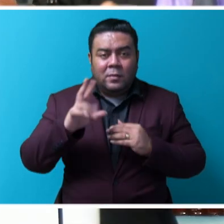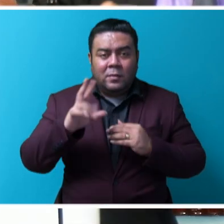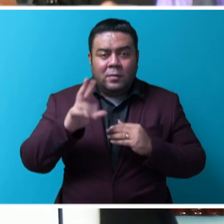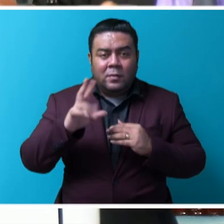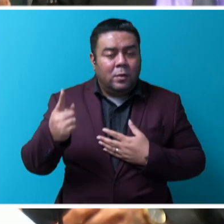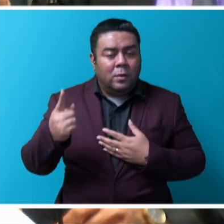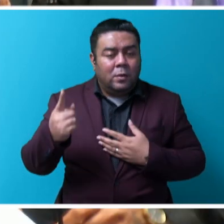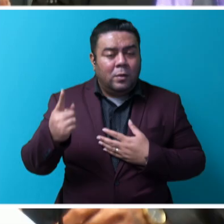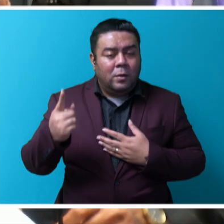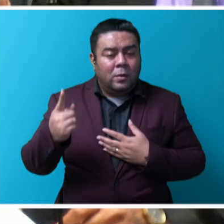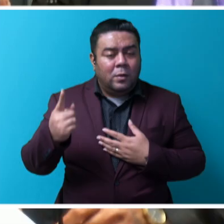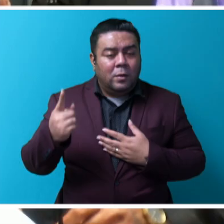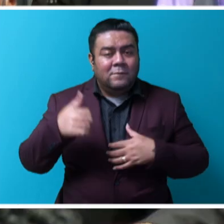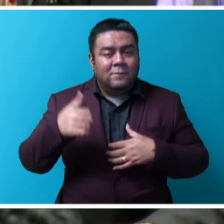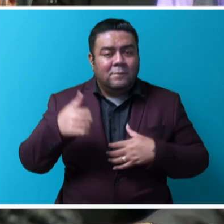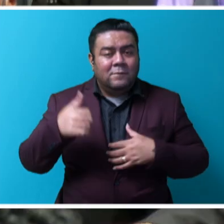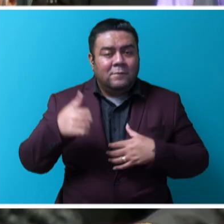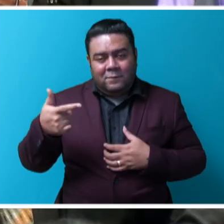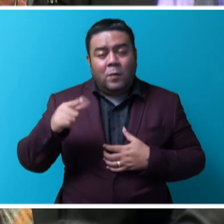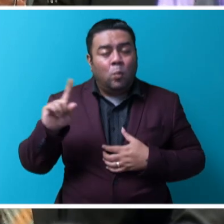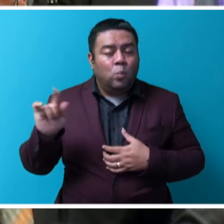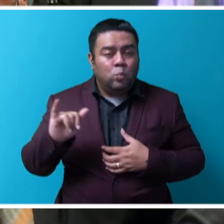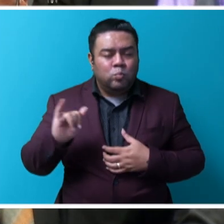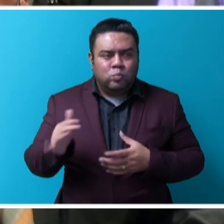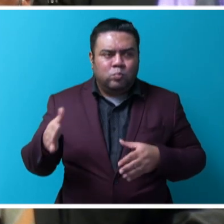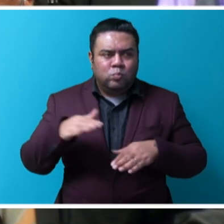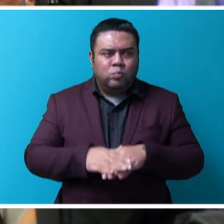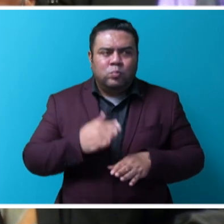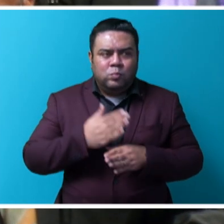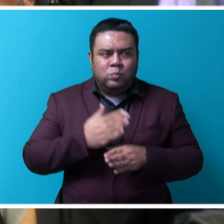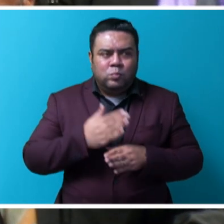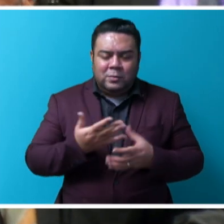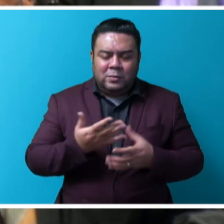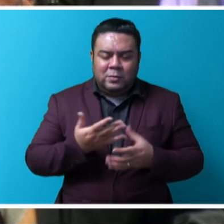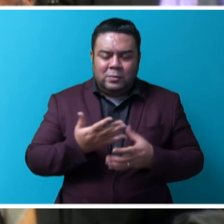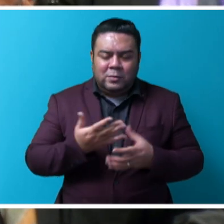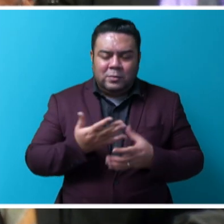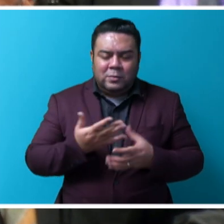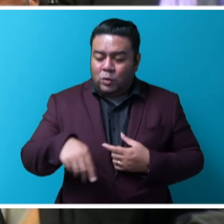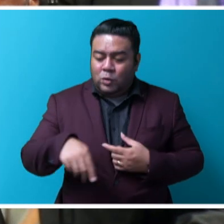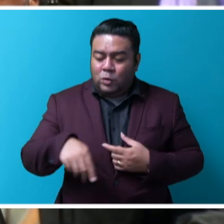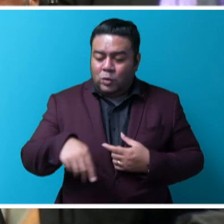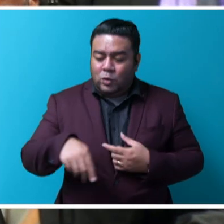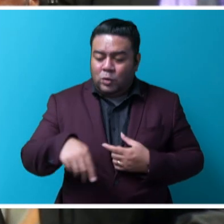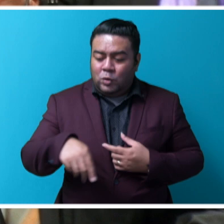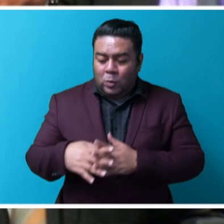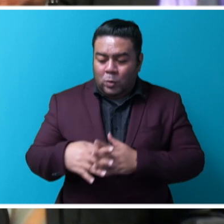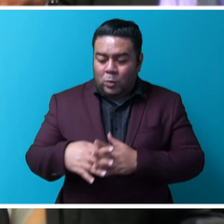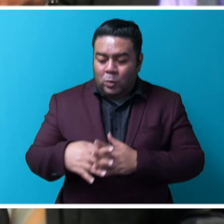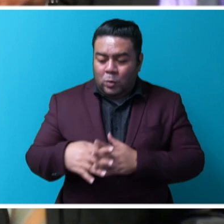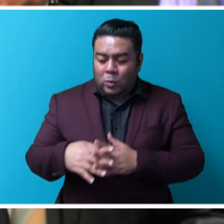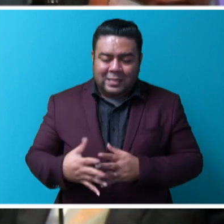increase. The key components of this increase include 106,000 for the establishment of a carbon market